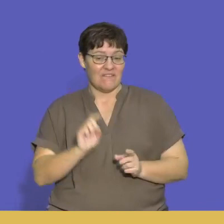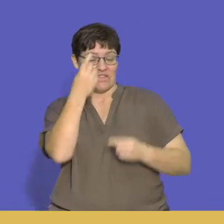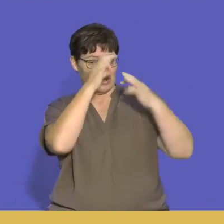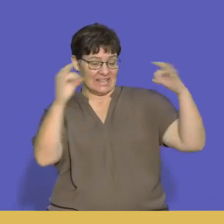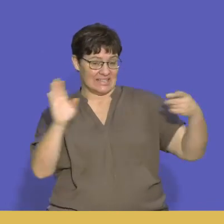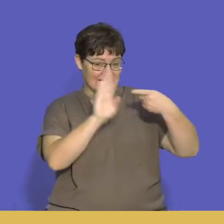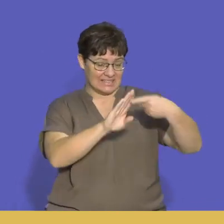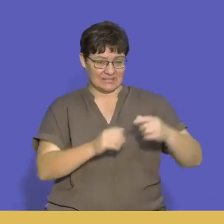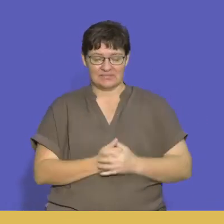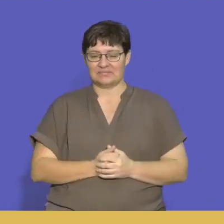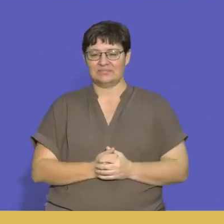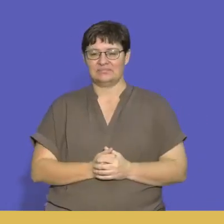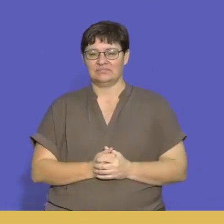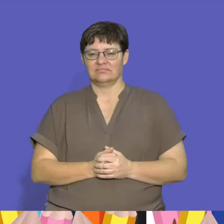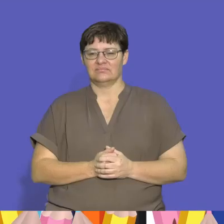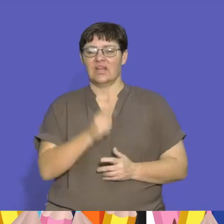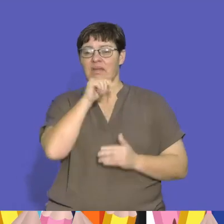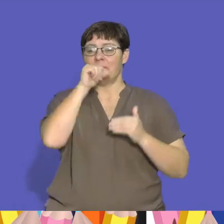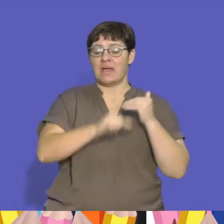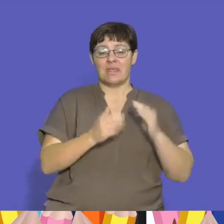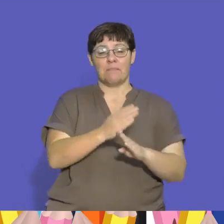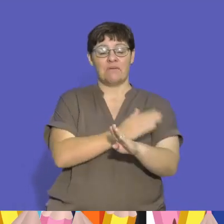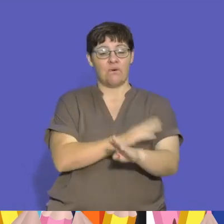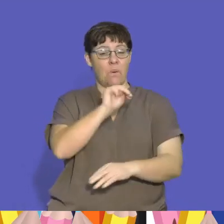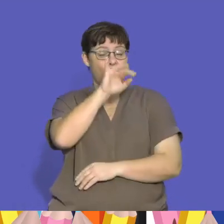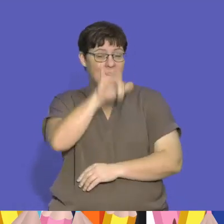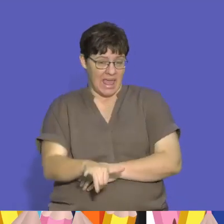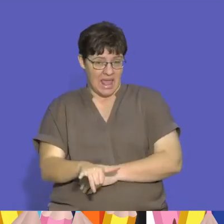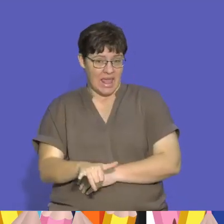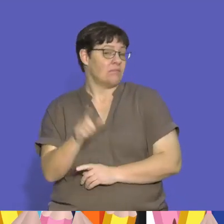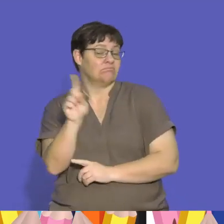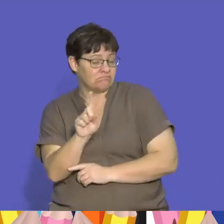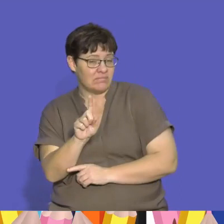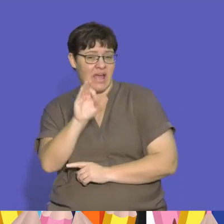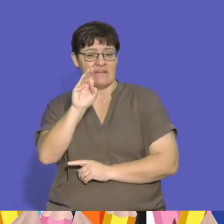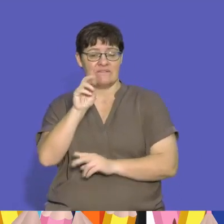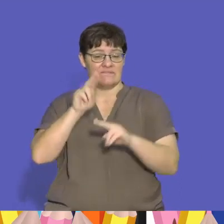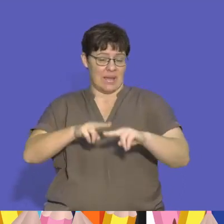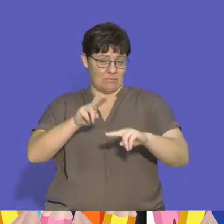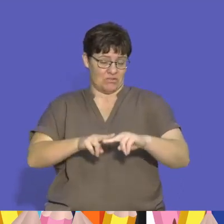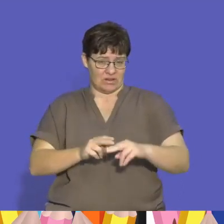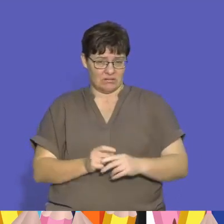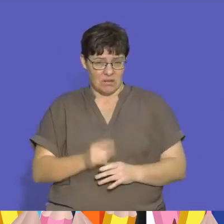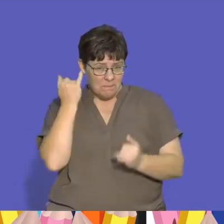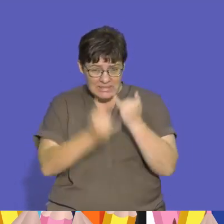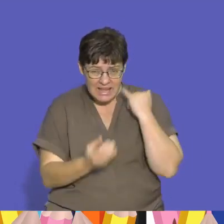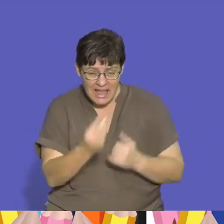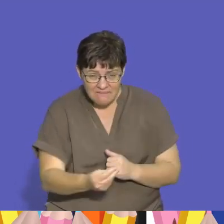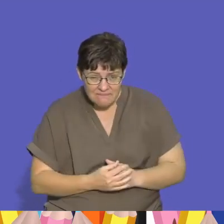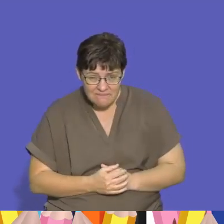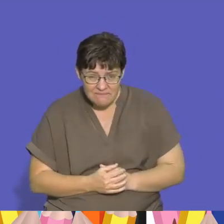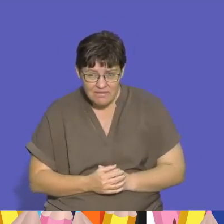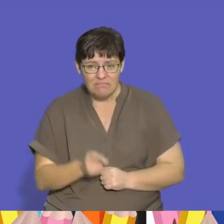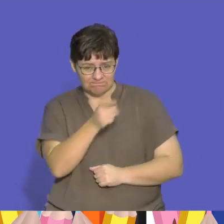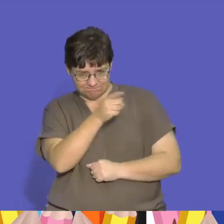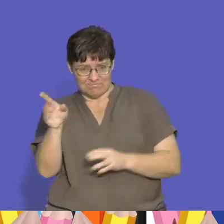Listen to the first sentence. The month before May is February. Did you hear a mistake? There